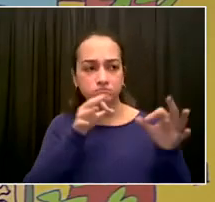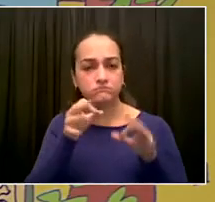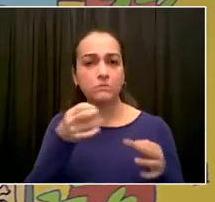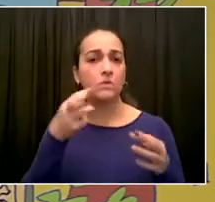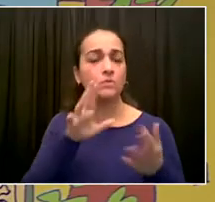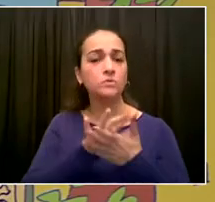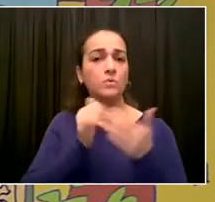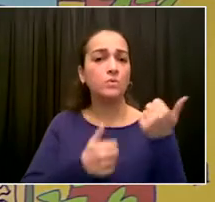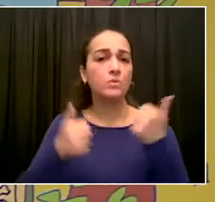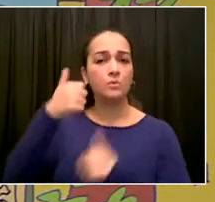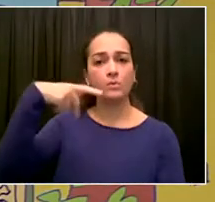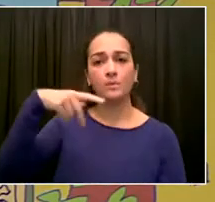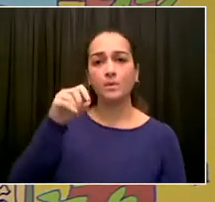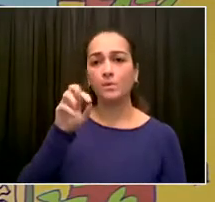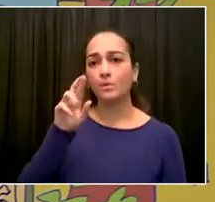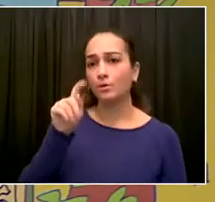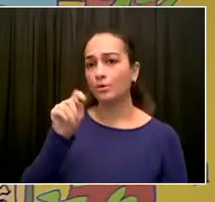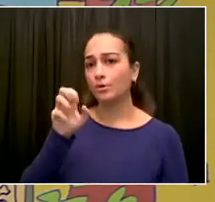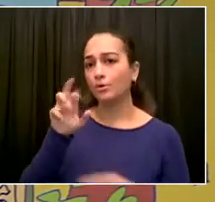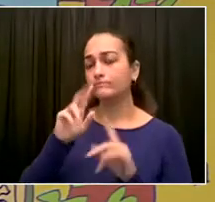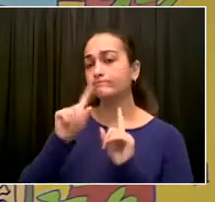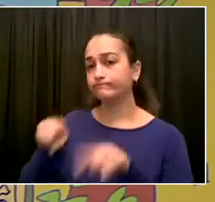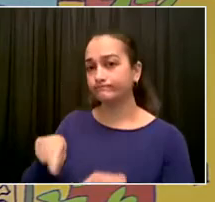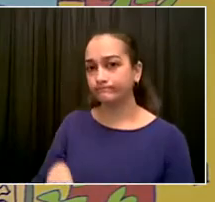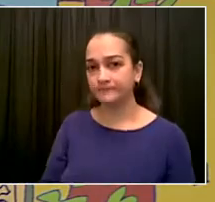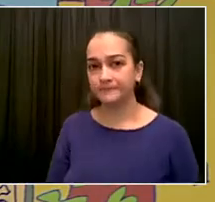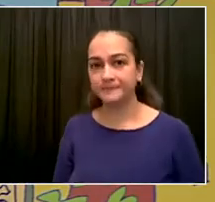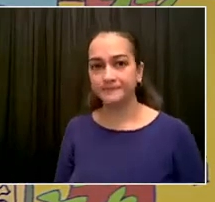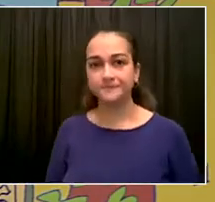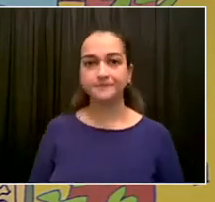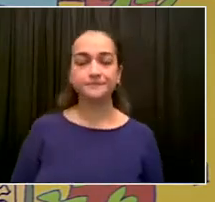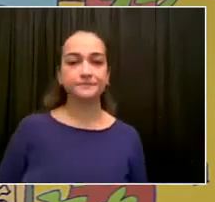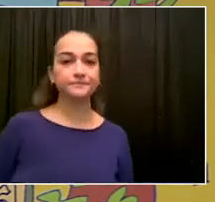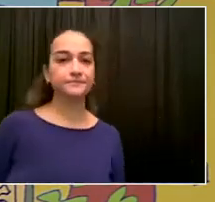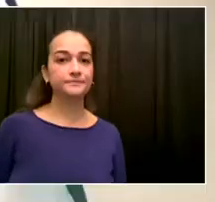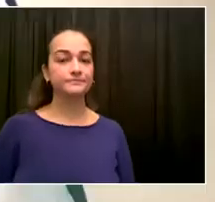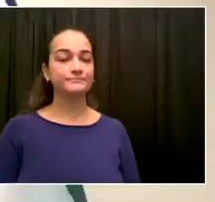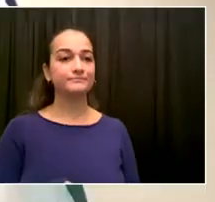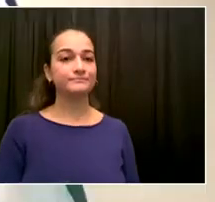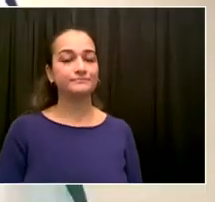Yeah, good morning, Mr. Mayor. And I have to give compliments